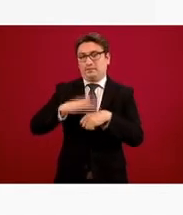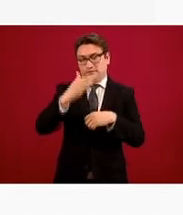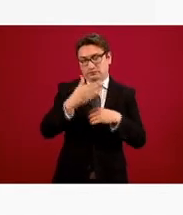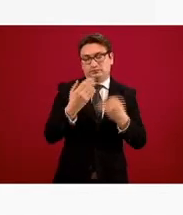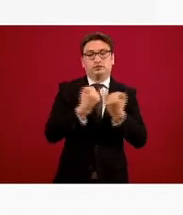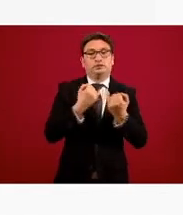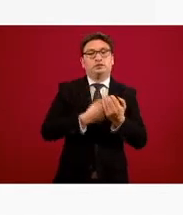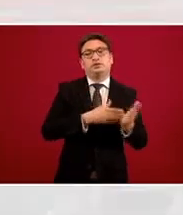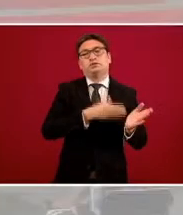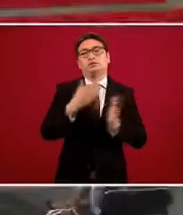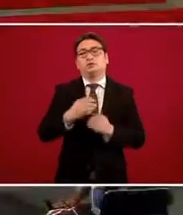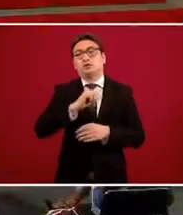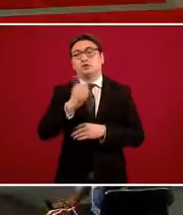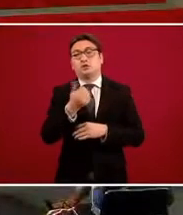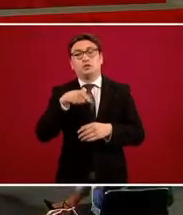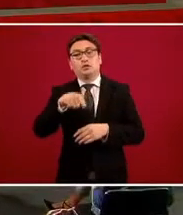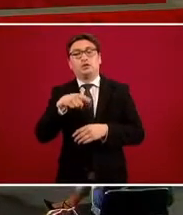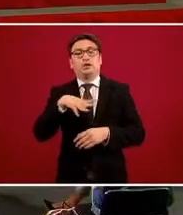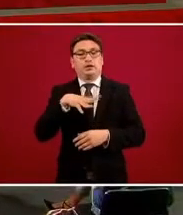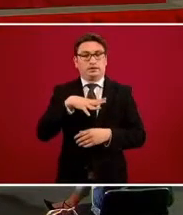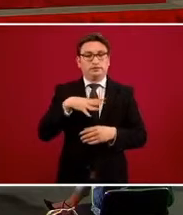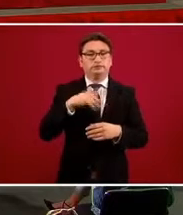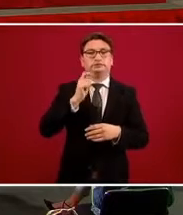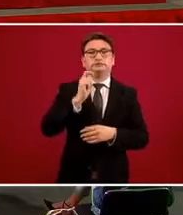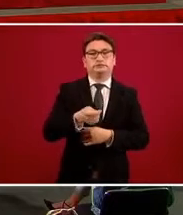of cases per state.